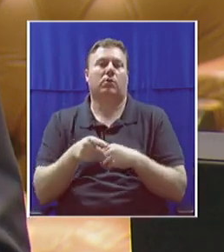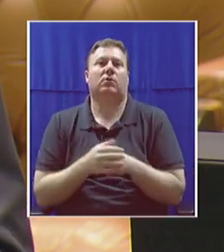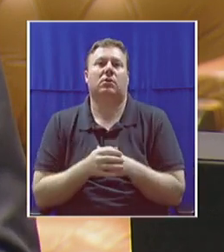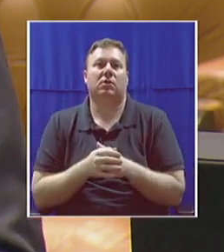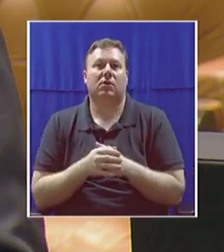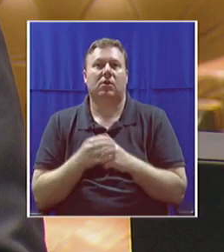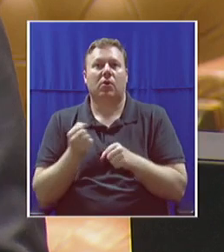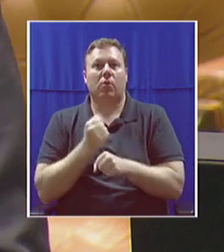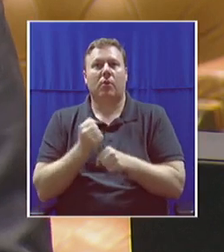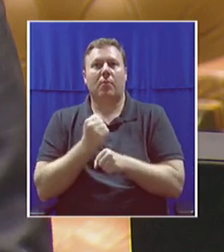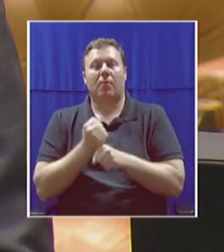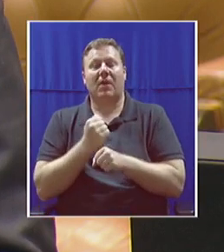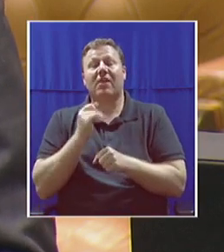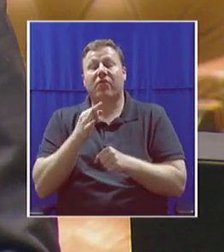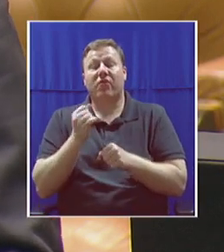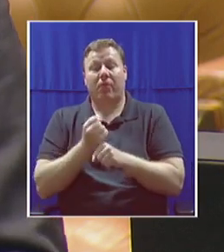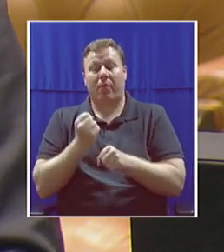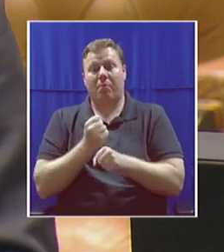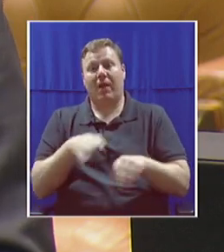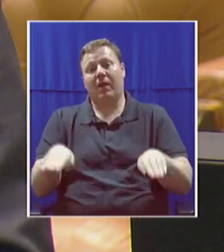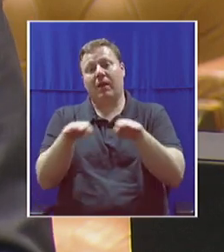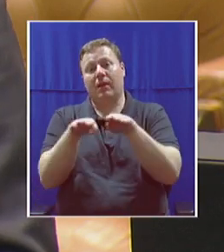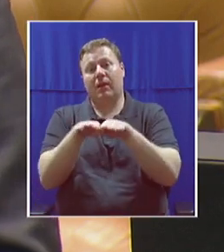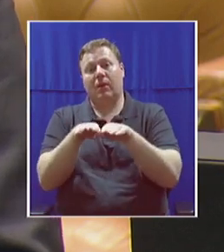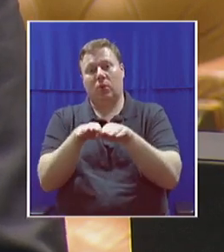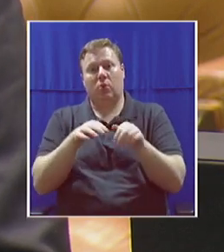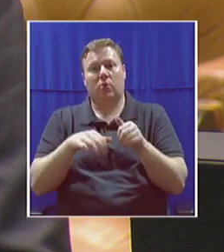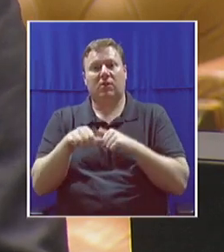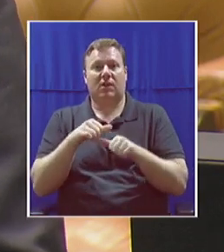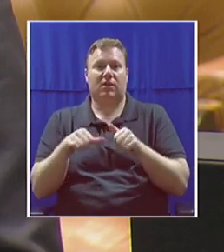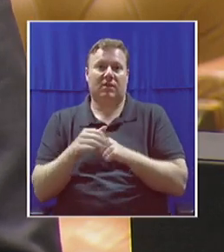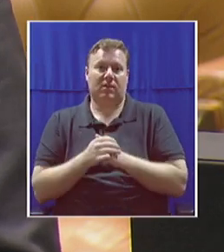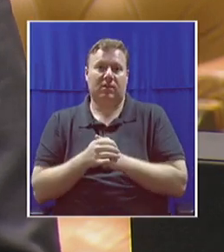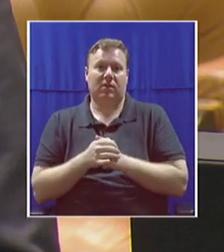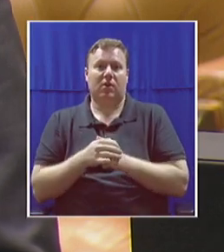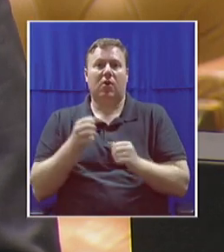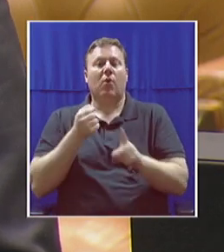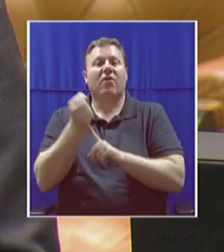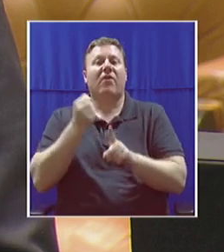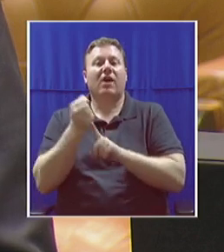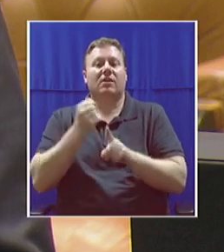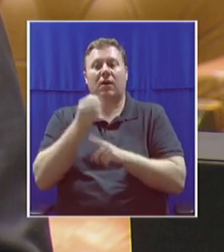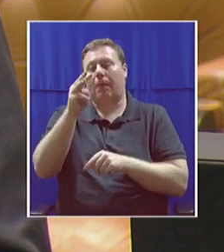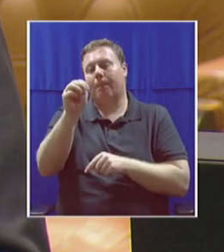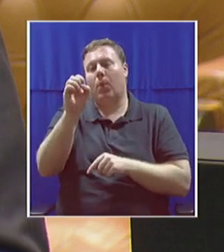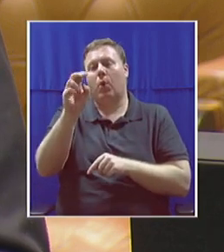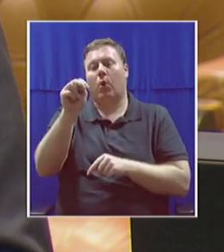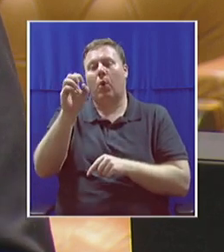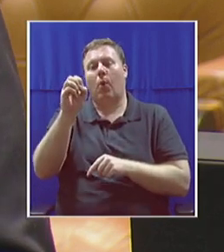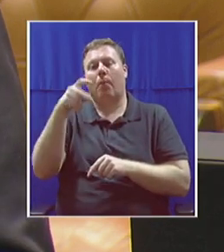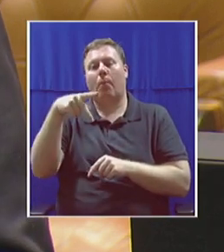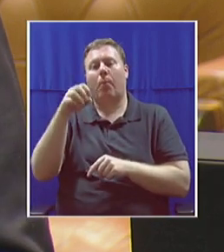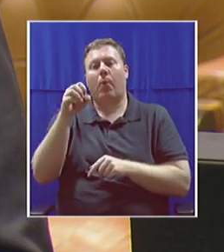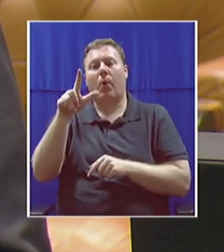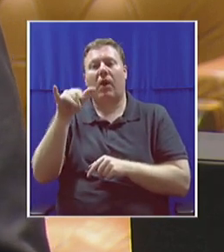creating an equal Society we are fighting against a monopoly in relation to land because if we